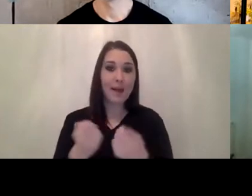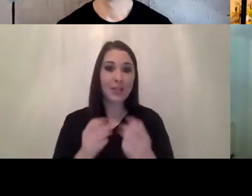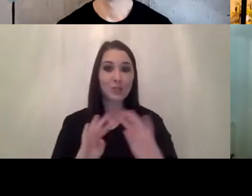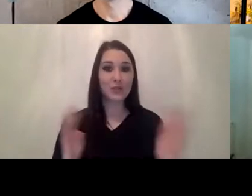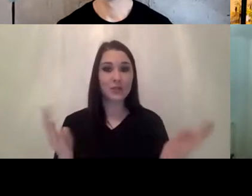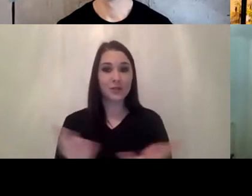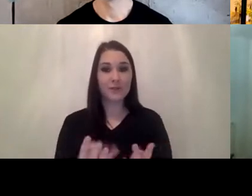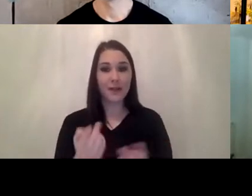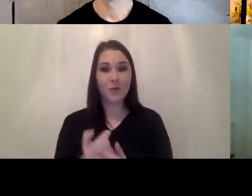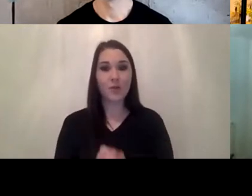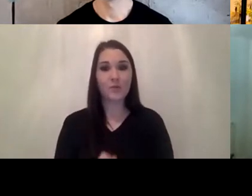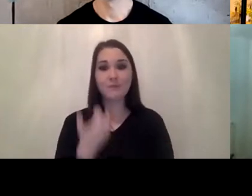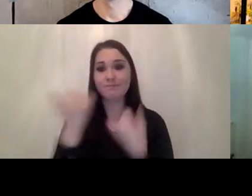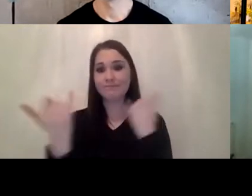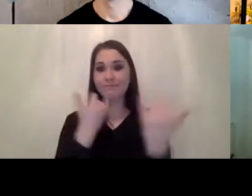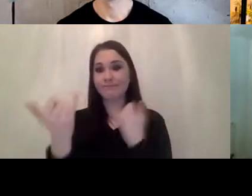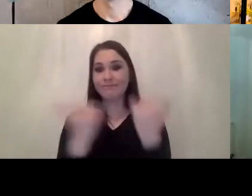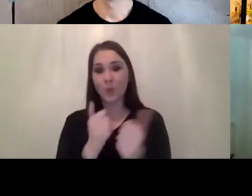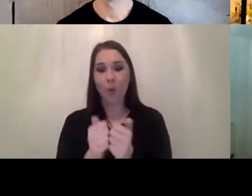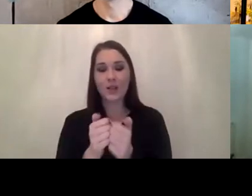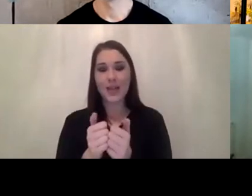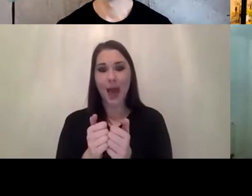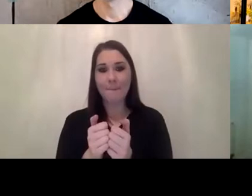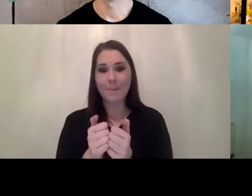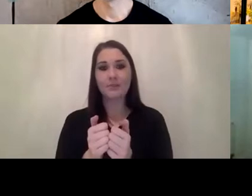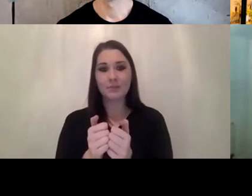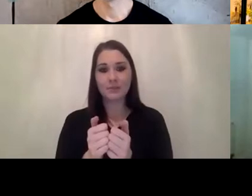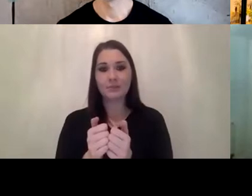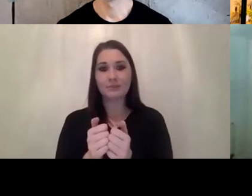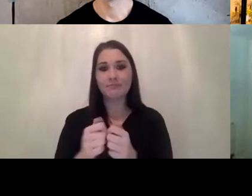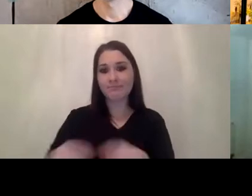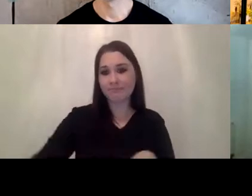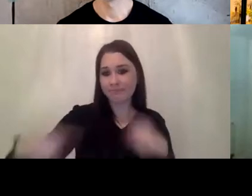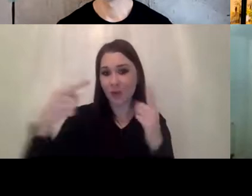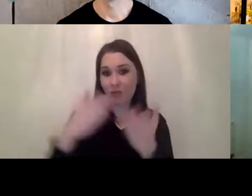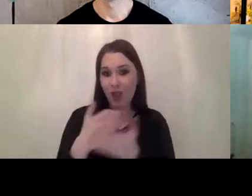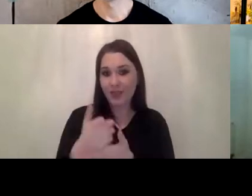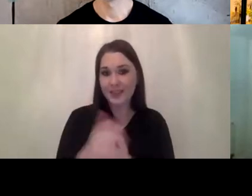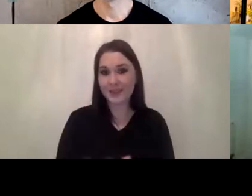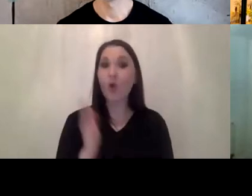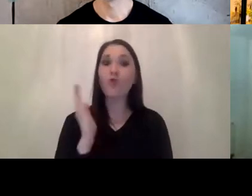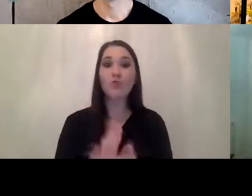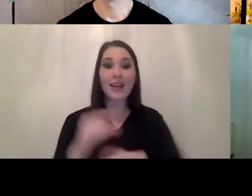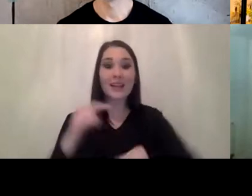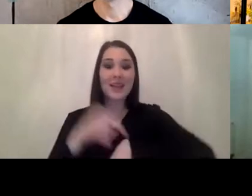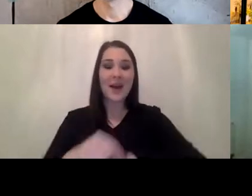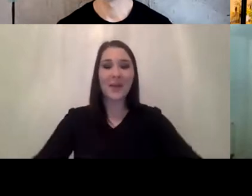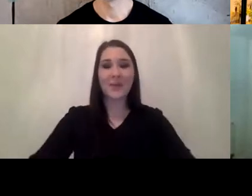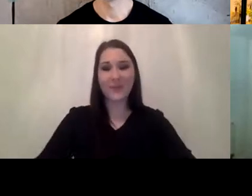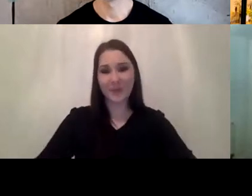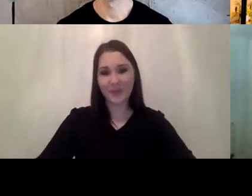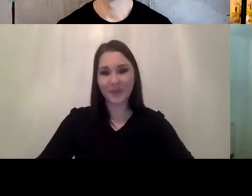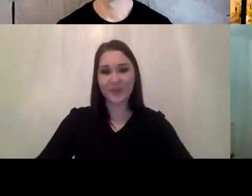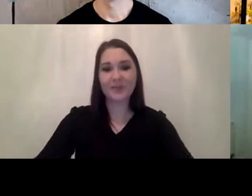as Trello, telephone calls, WhatsApp, messaging, Google Hangouts, virtual reality, or real-time collaboration such as